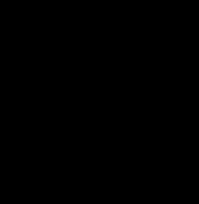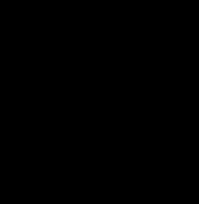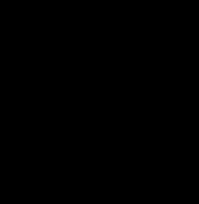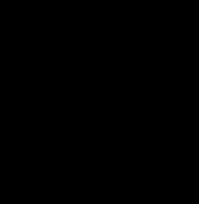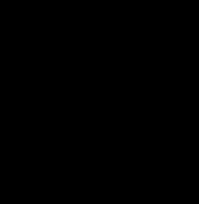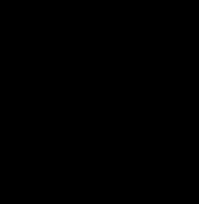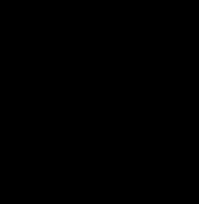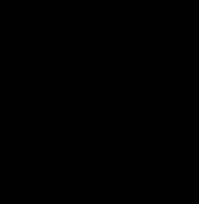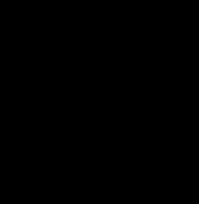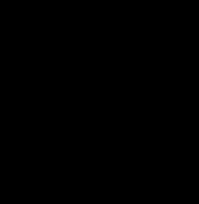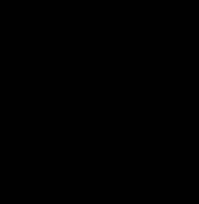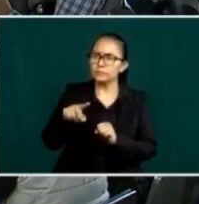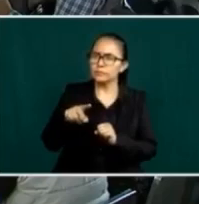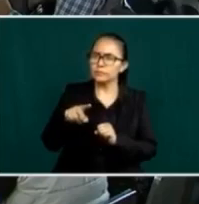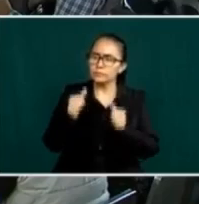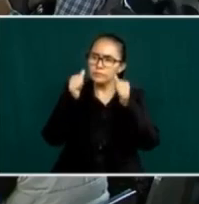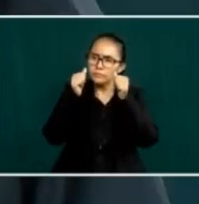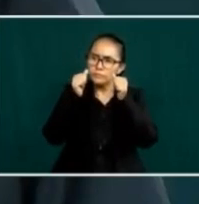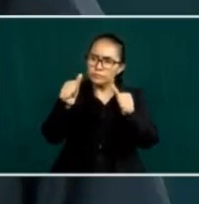Since this